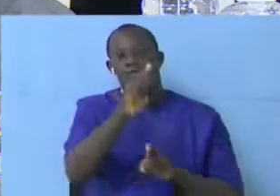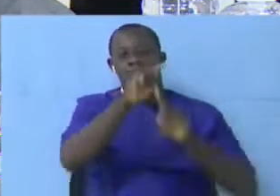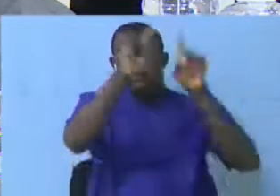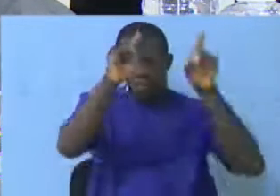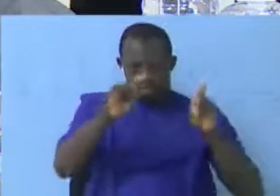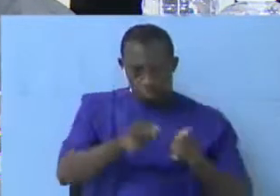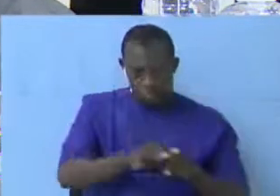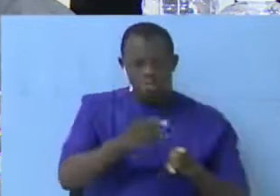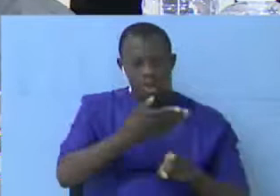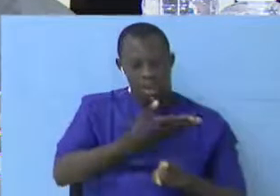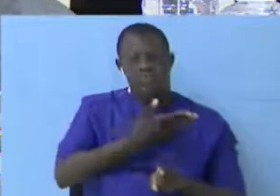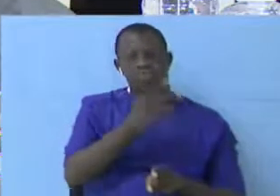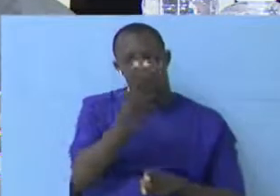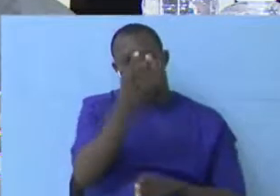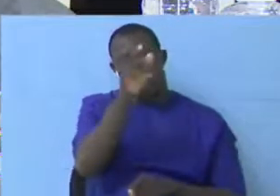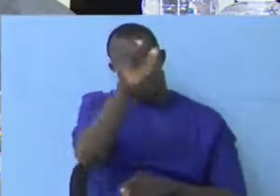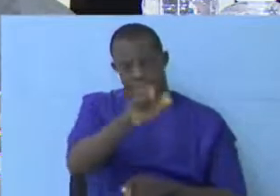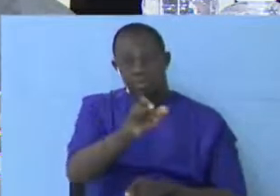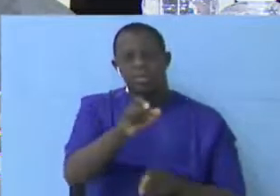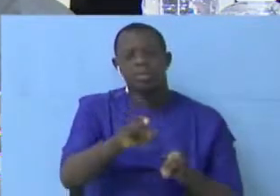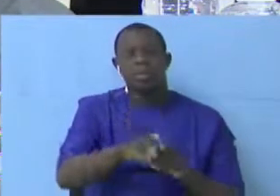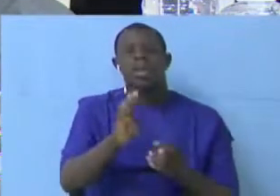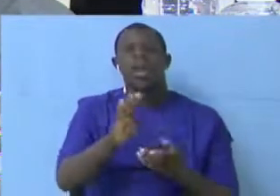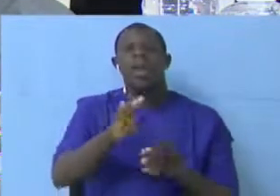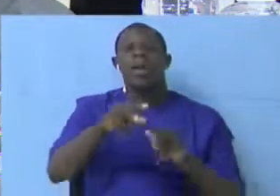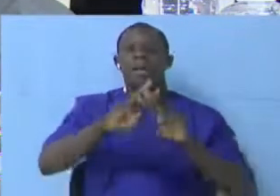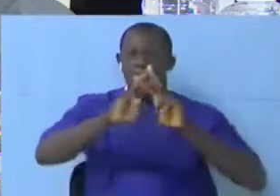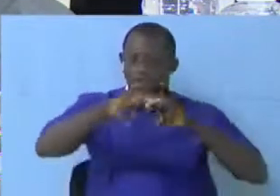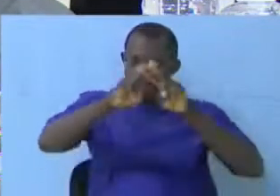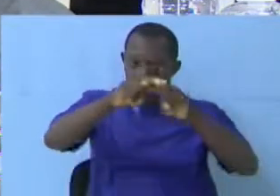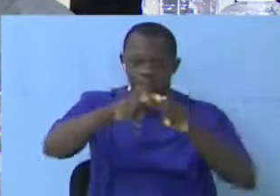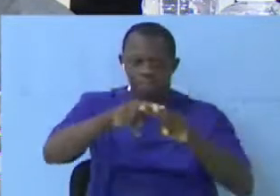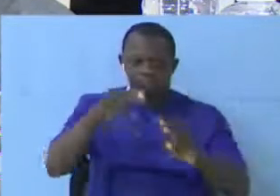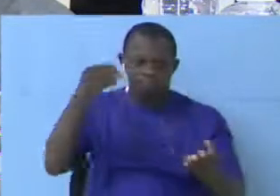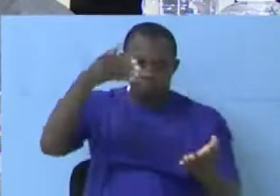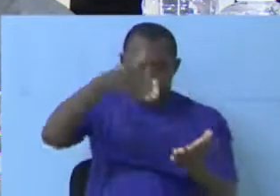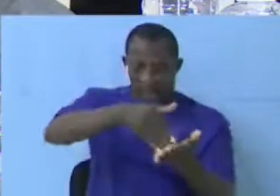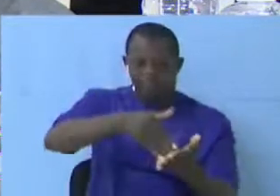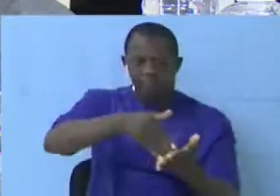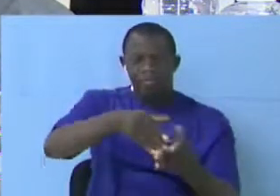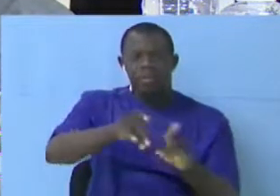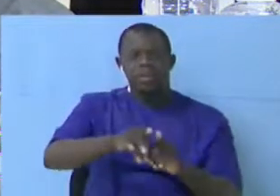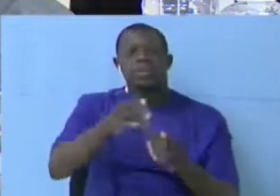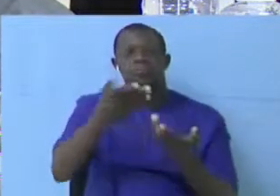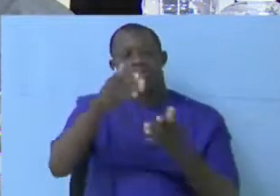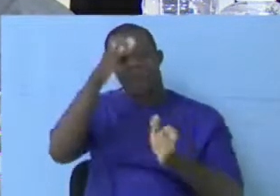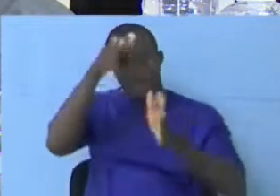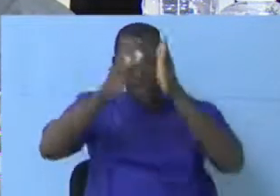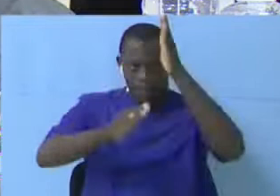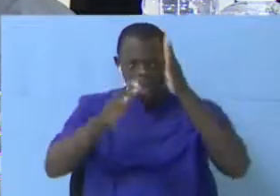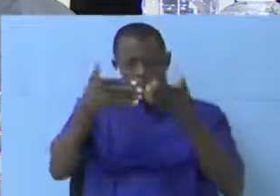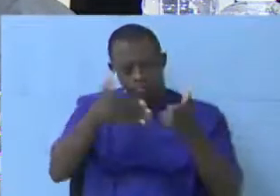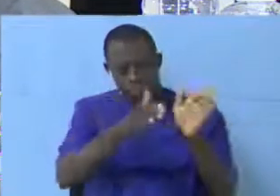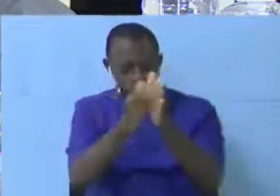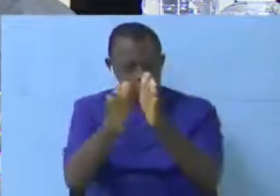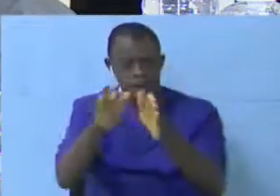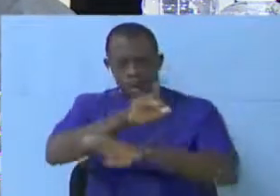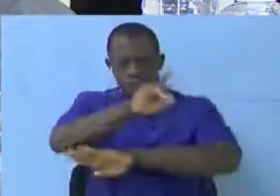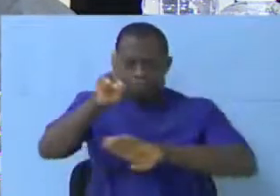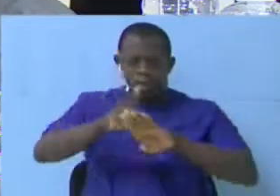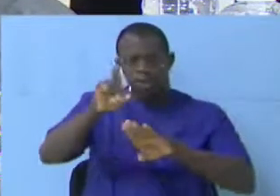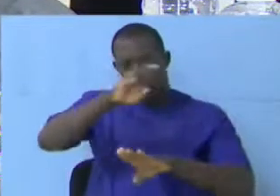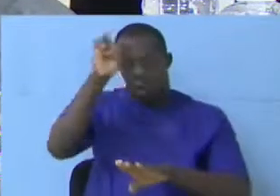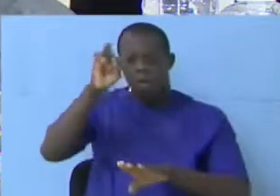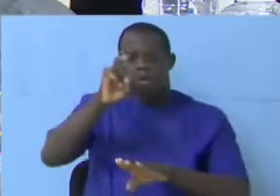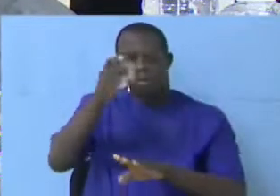following it. Barra to Navy Yard. Kabo Barra. Kabo Barra. Kata 4